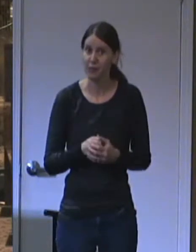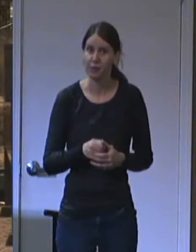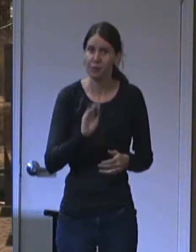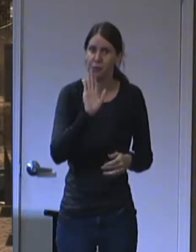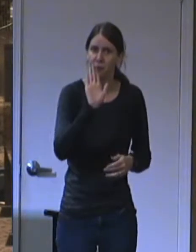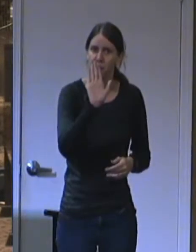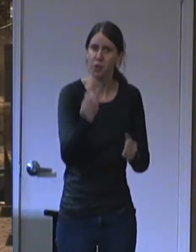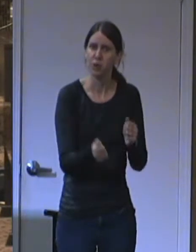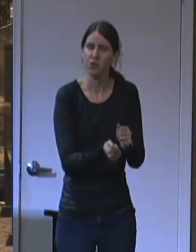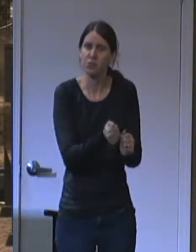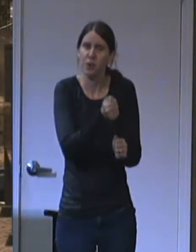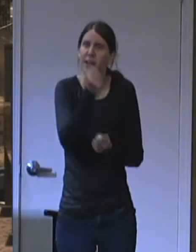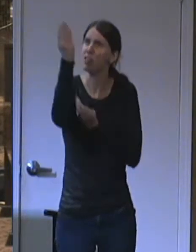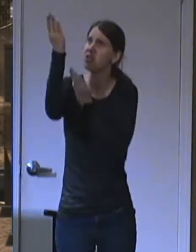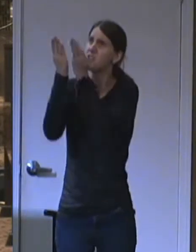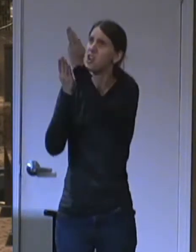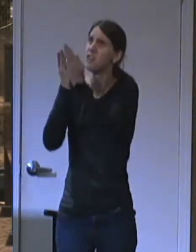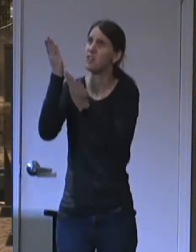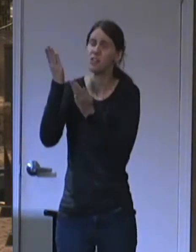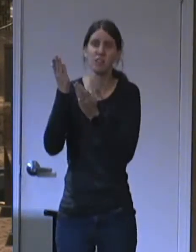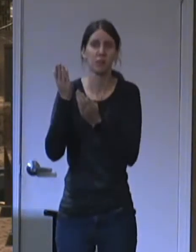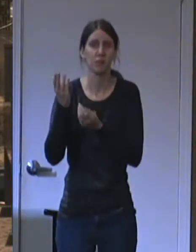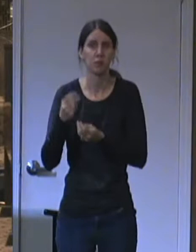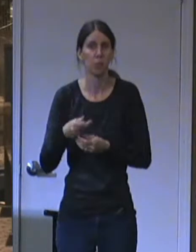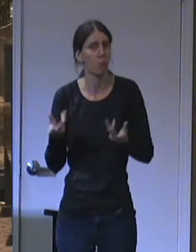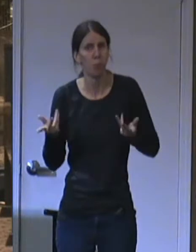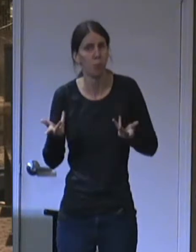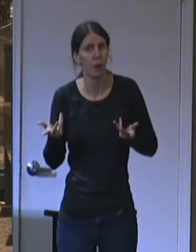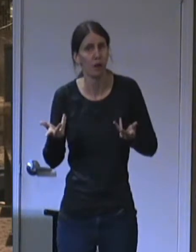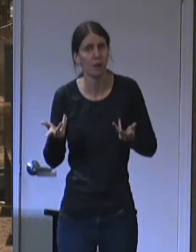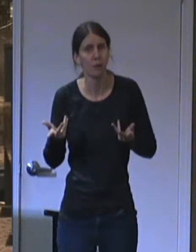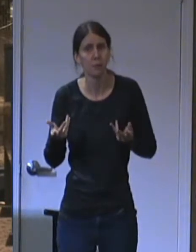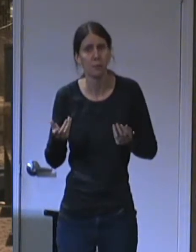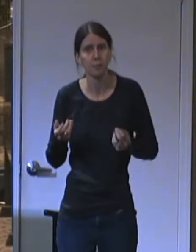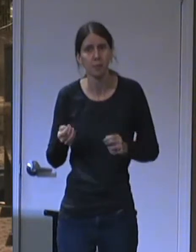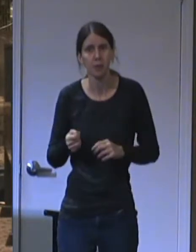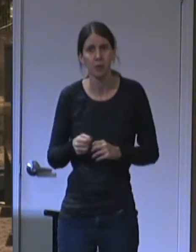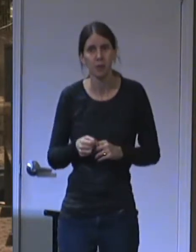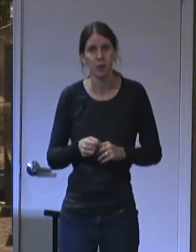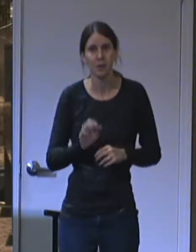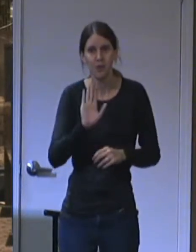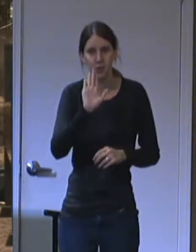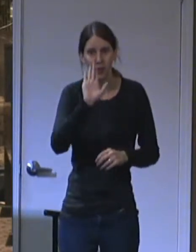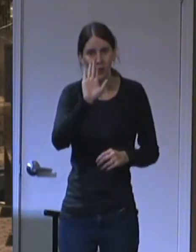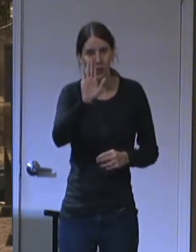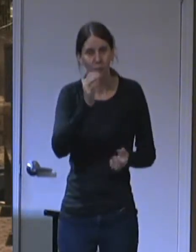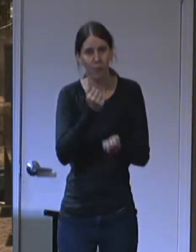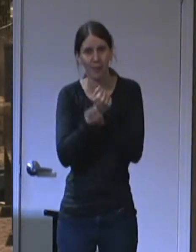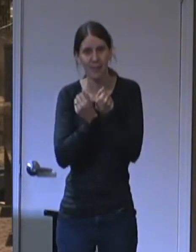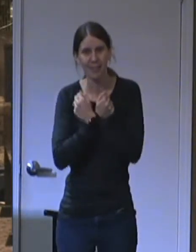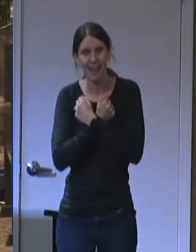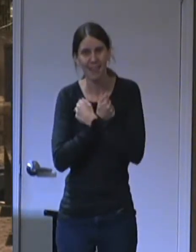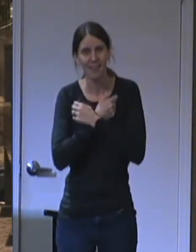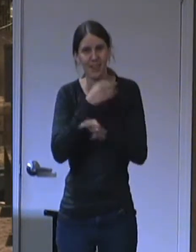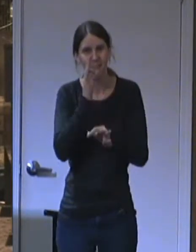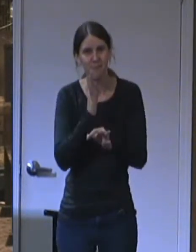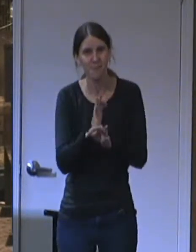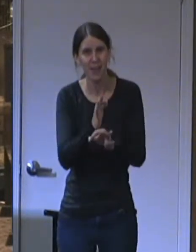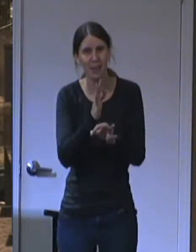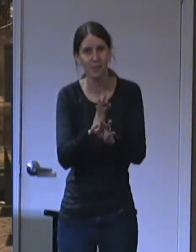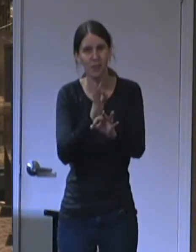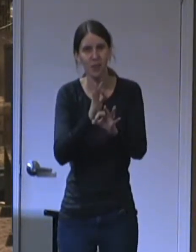Your greatest service to the Lord is your loving,